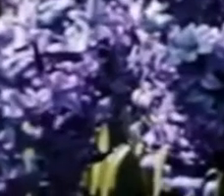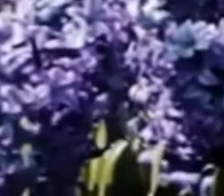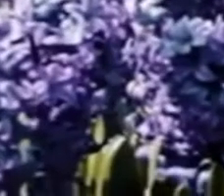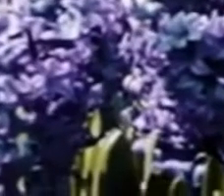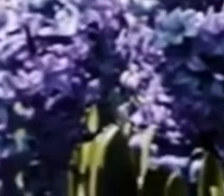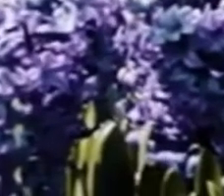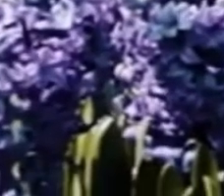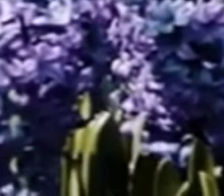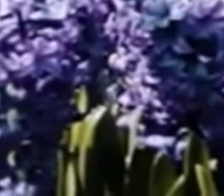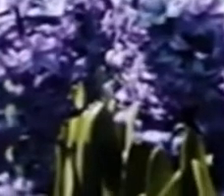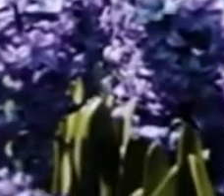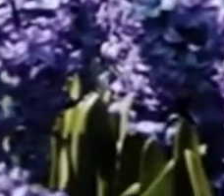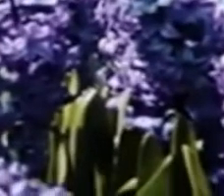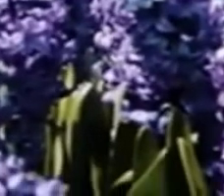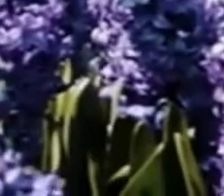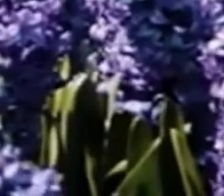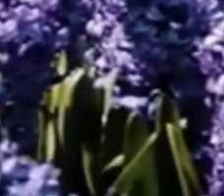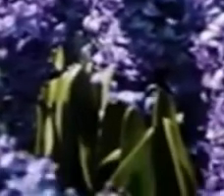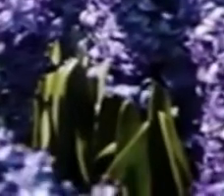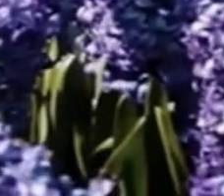Lord.